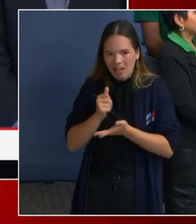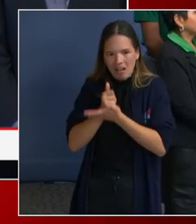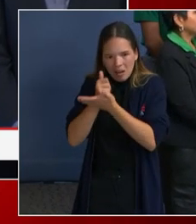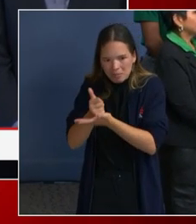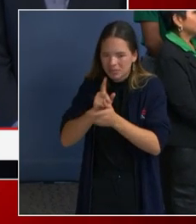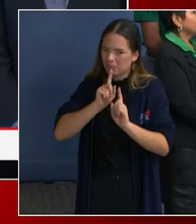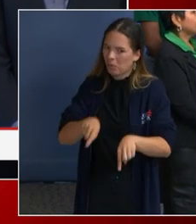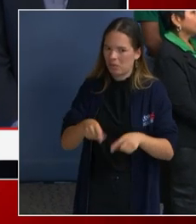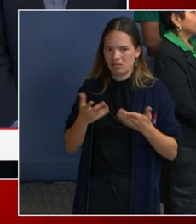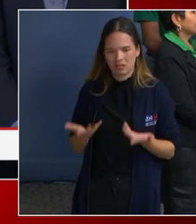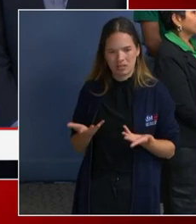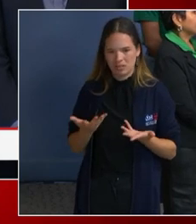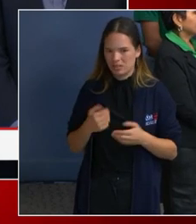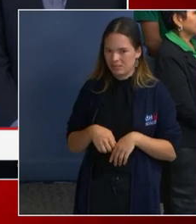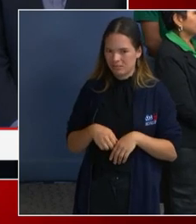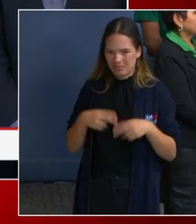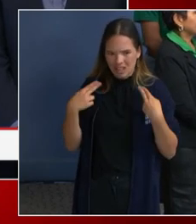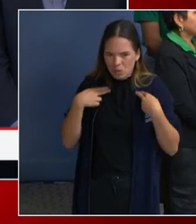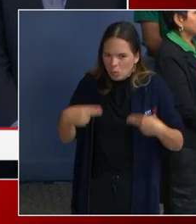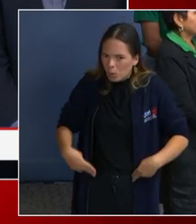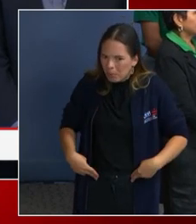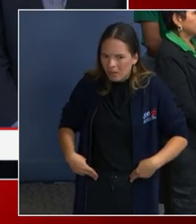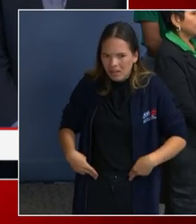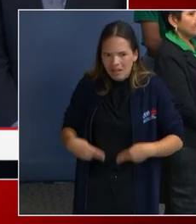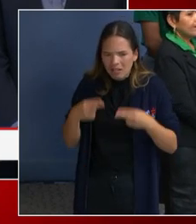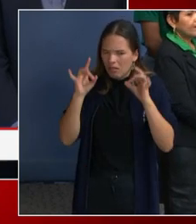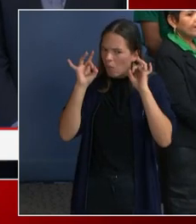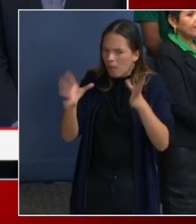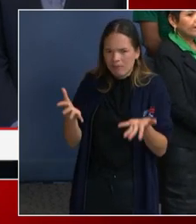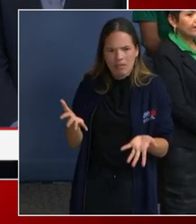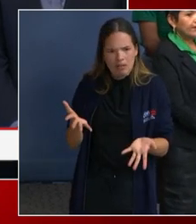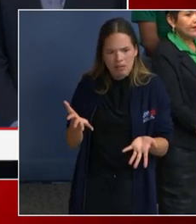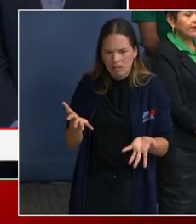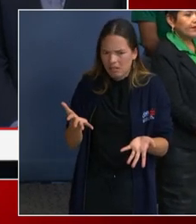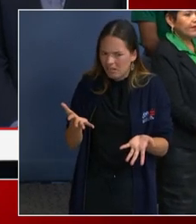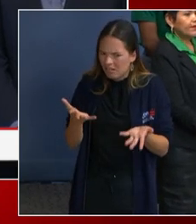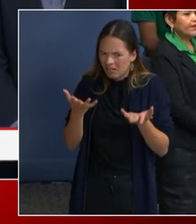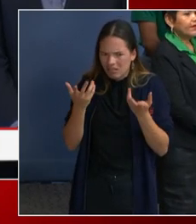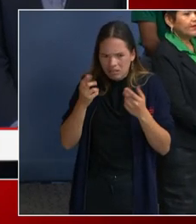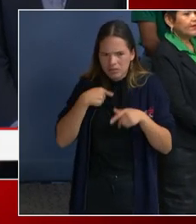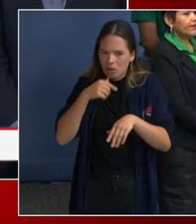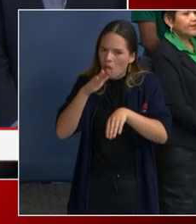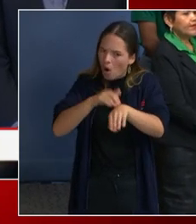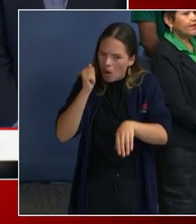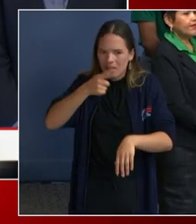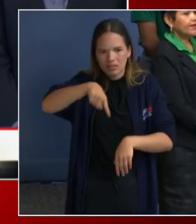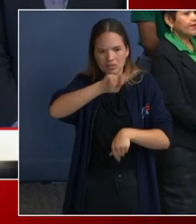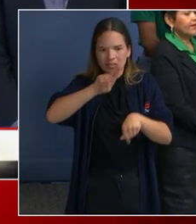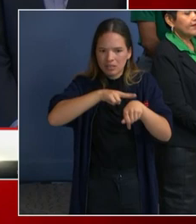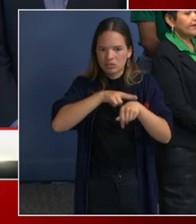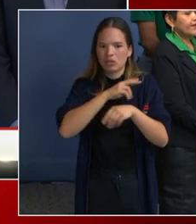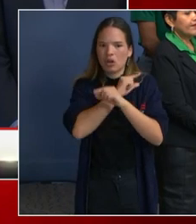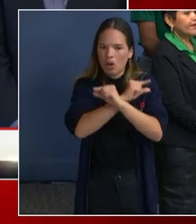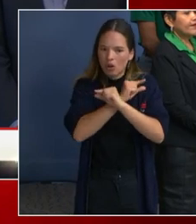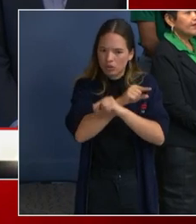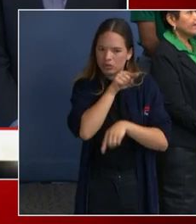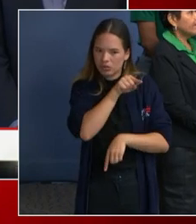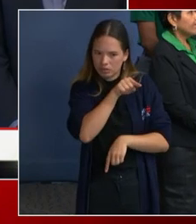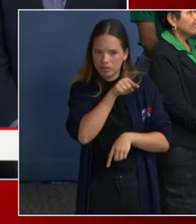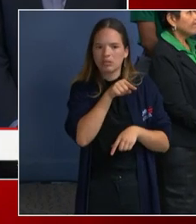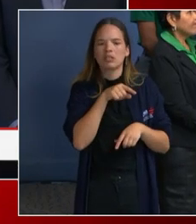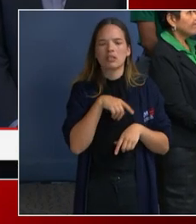a humanitarian crisis quickly. We have called on the National Guard and been granted the National